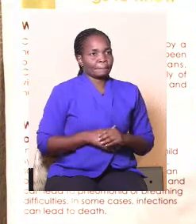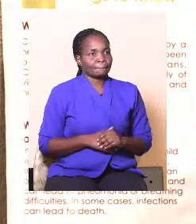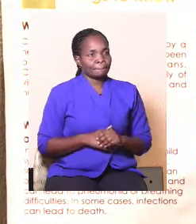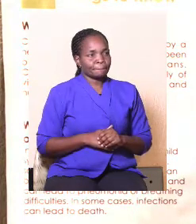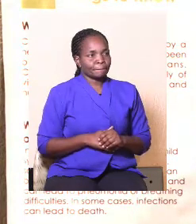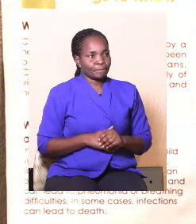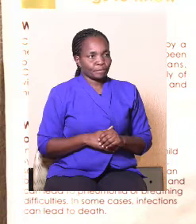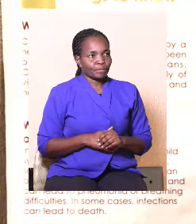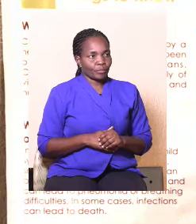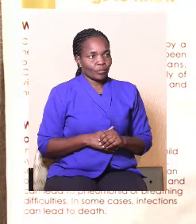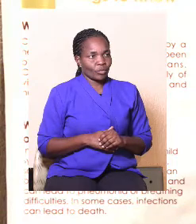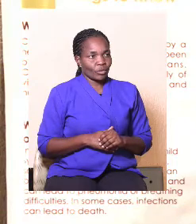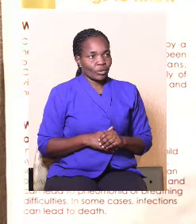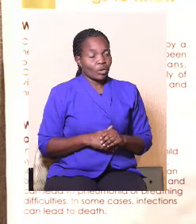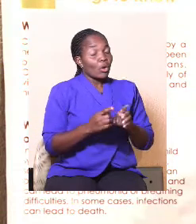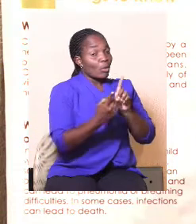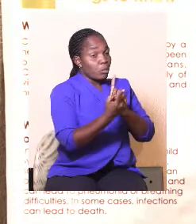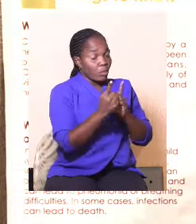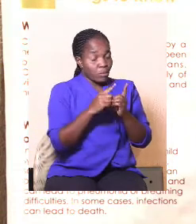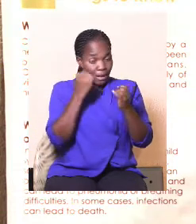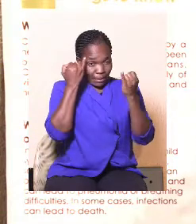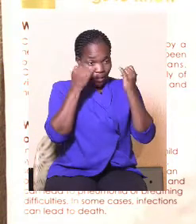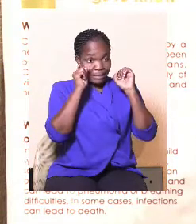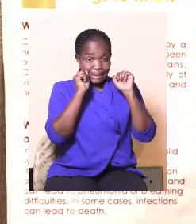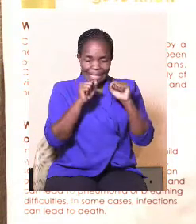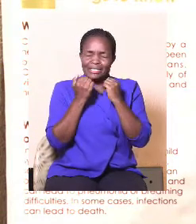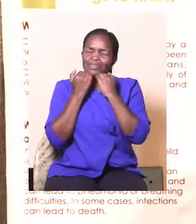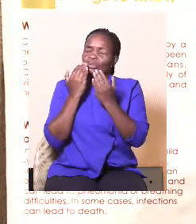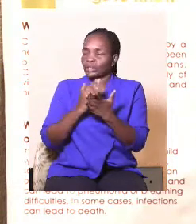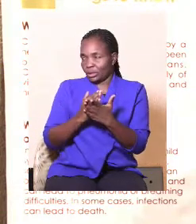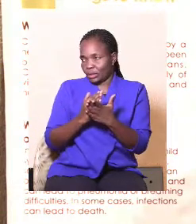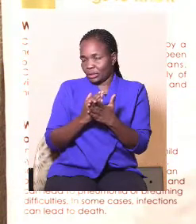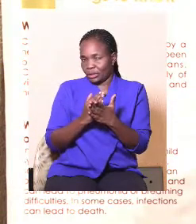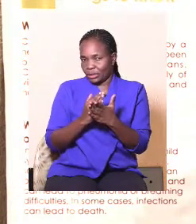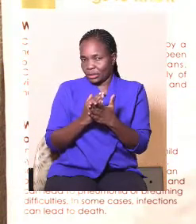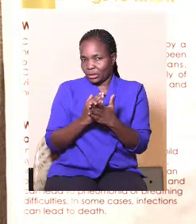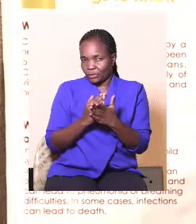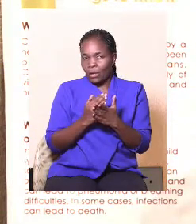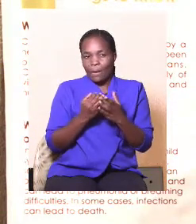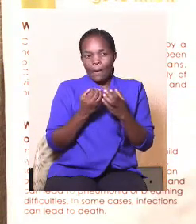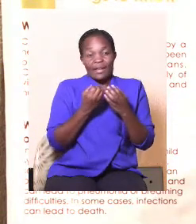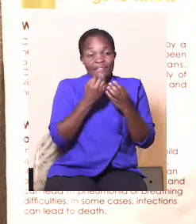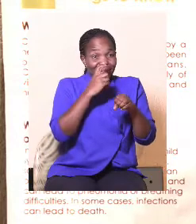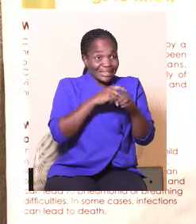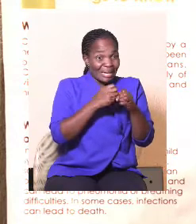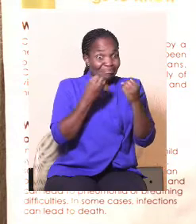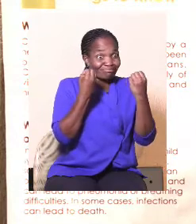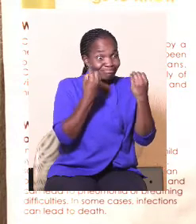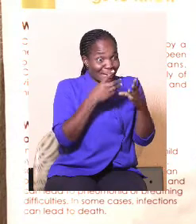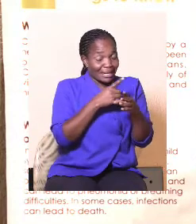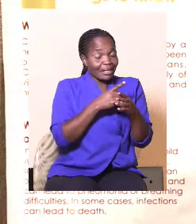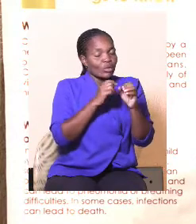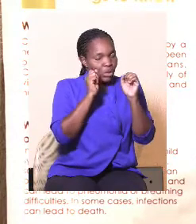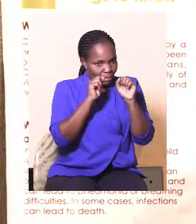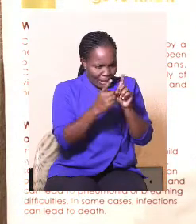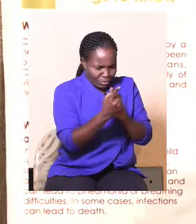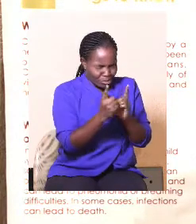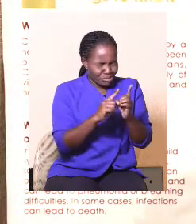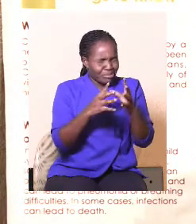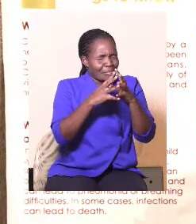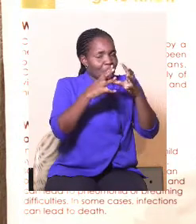there, that consultation is very, very critical in many of our programs. Where we have enough time, we will consult widely. Where we don't have enough